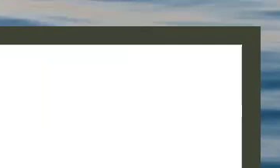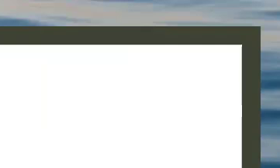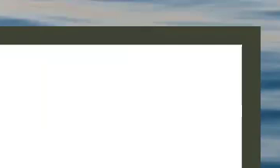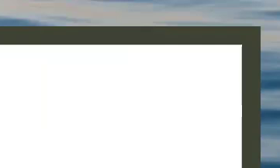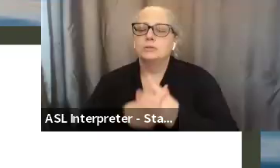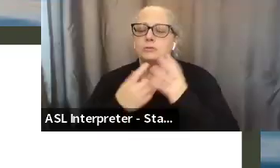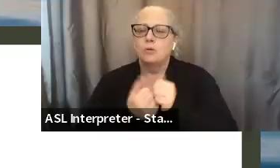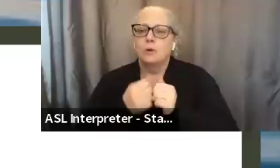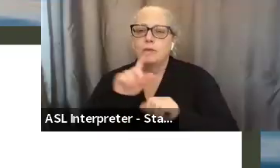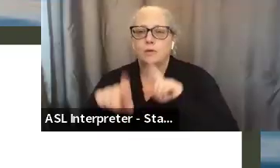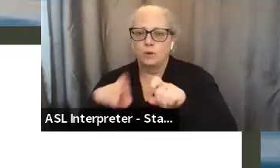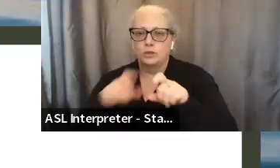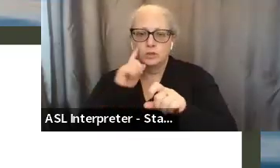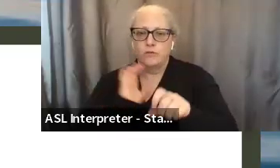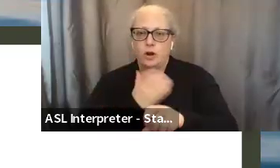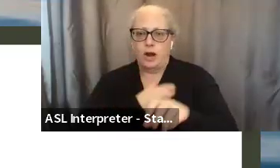panelists.